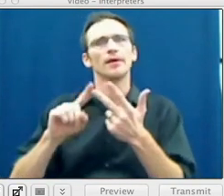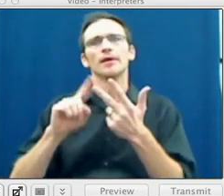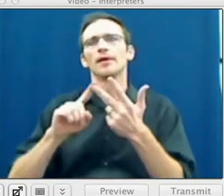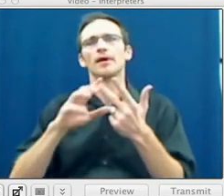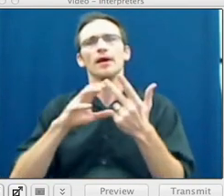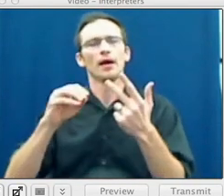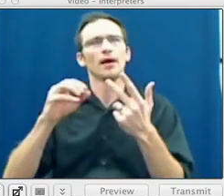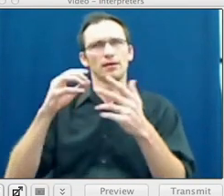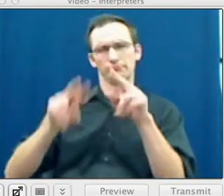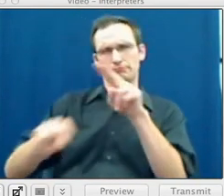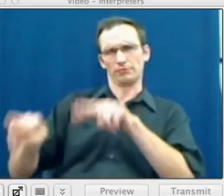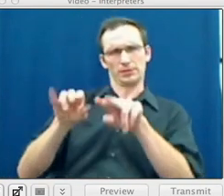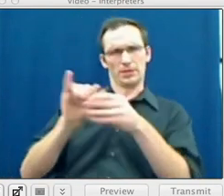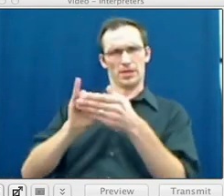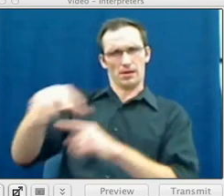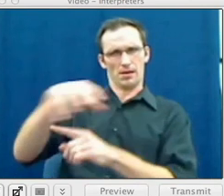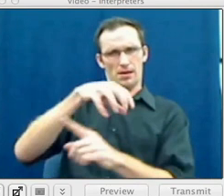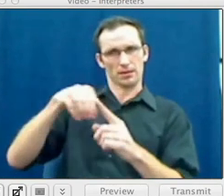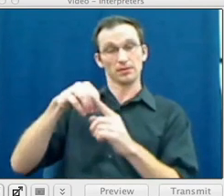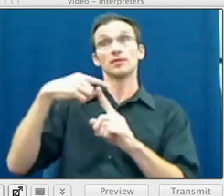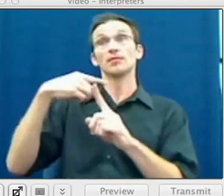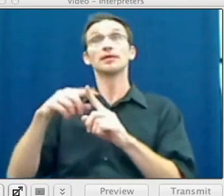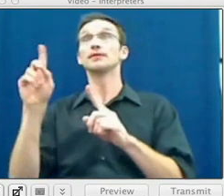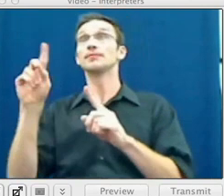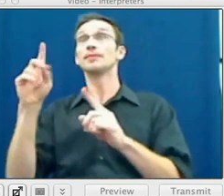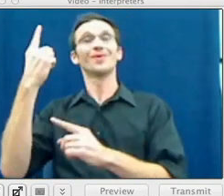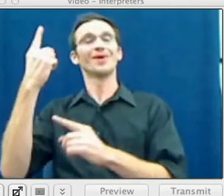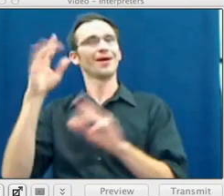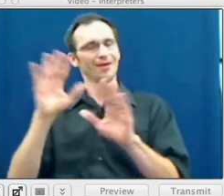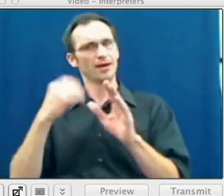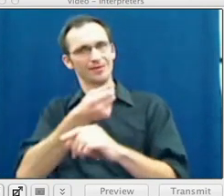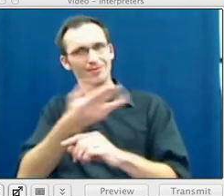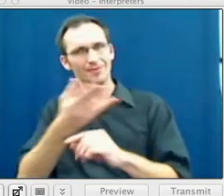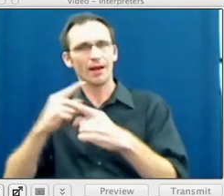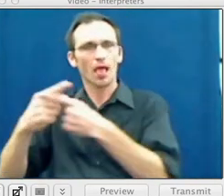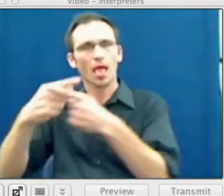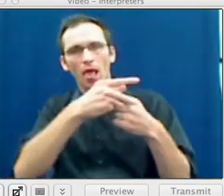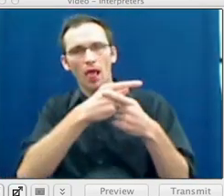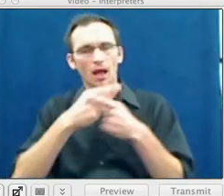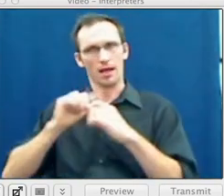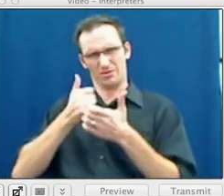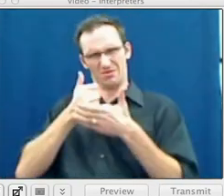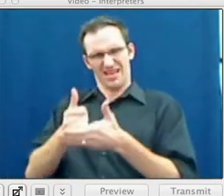contexts, and competing demands of helping another person. Ethics must be practical,